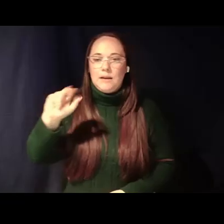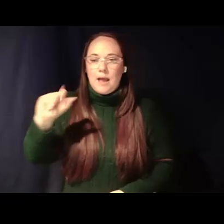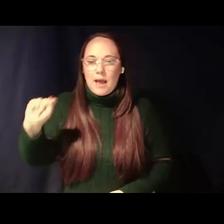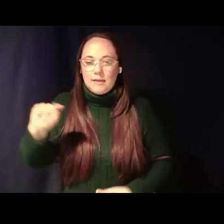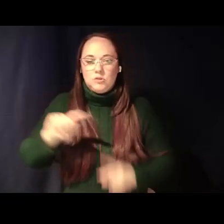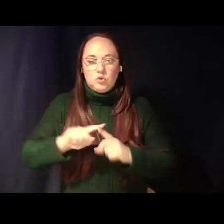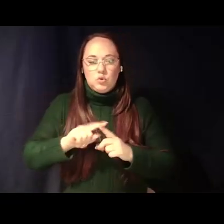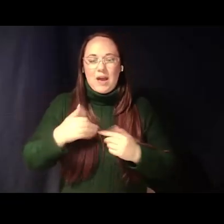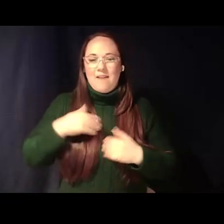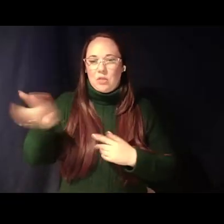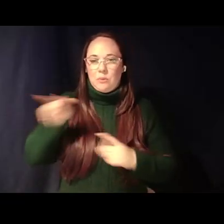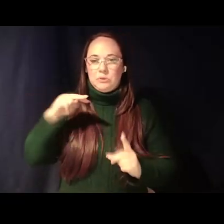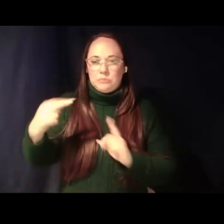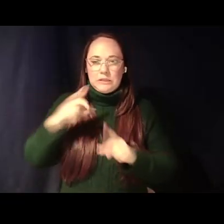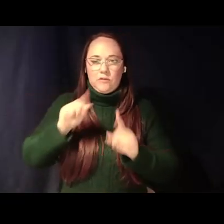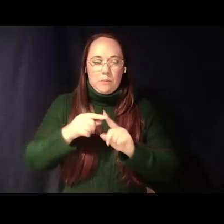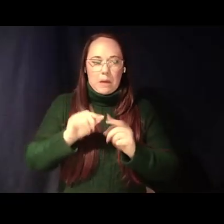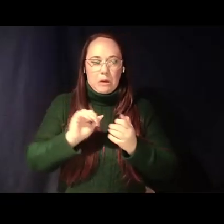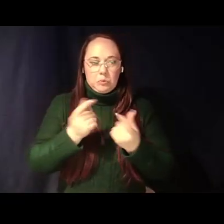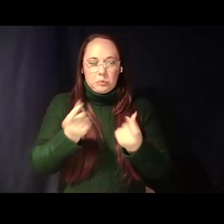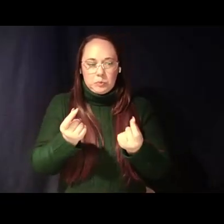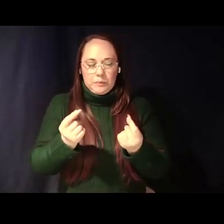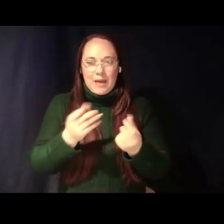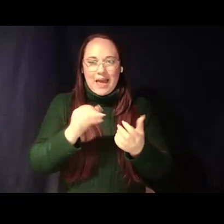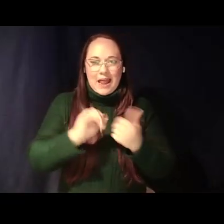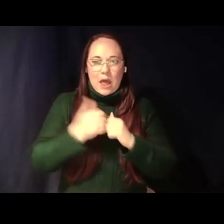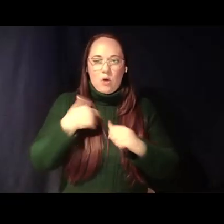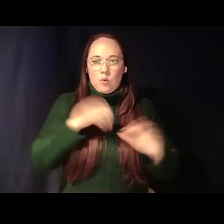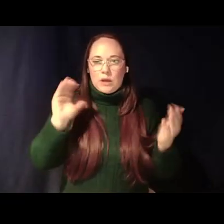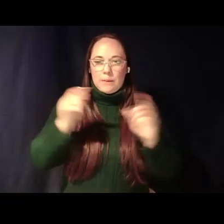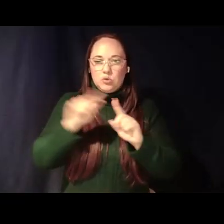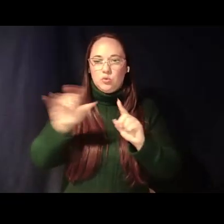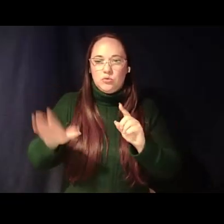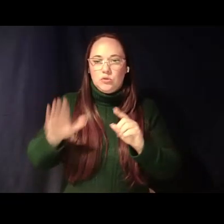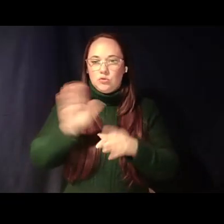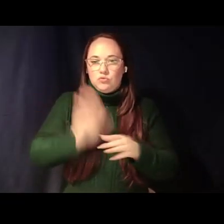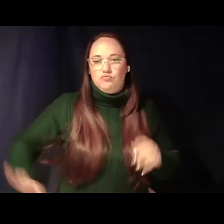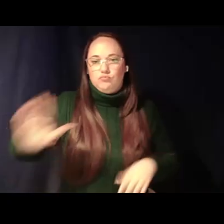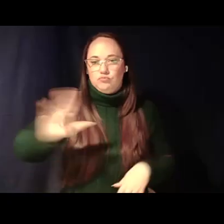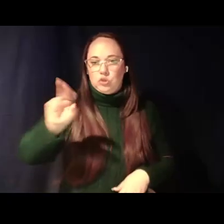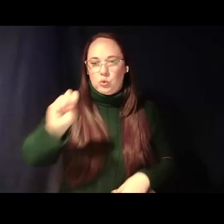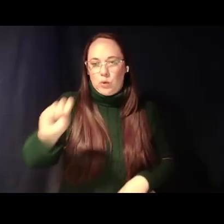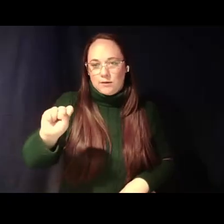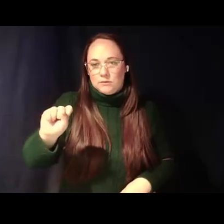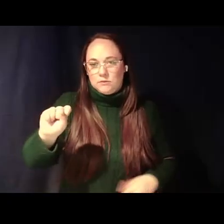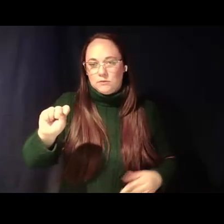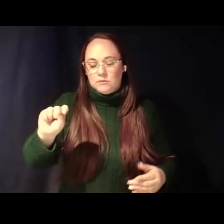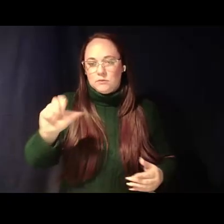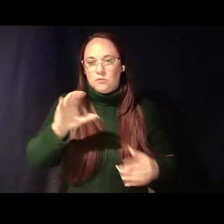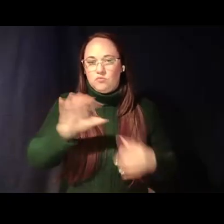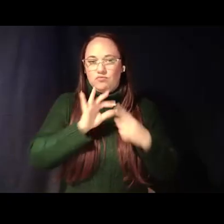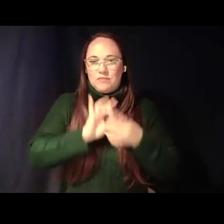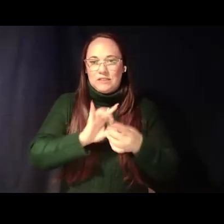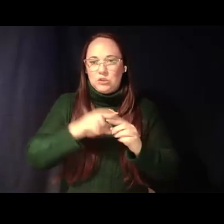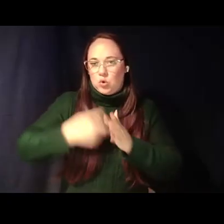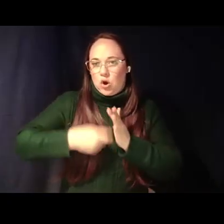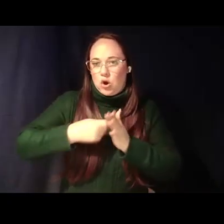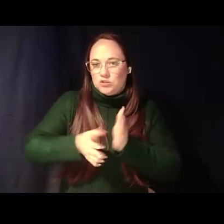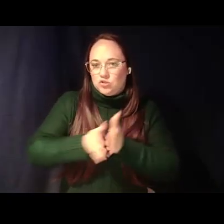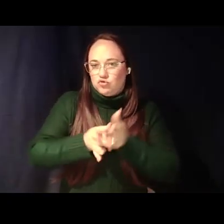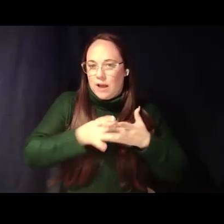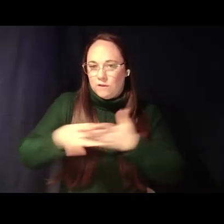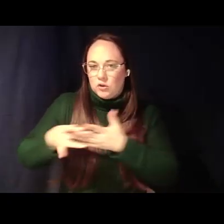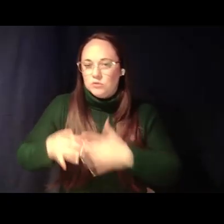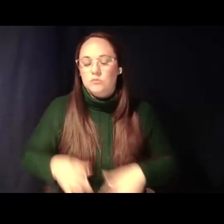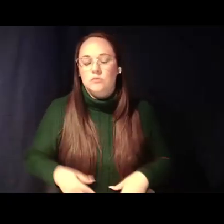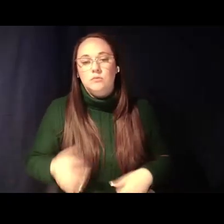that is happening and how we compare to the rest of the nation in where we're seeing cost drivers. We really want to make sure